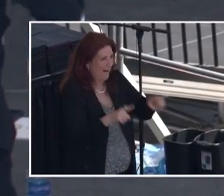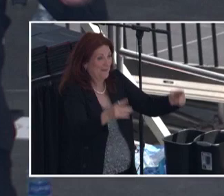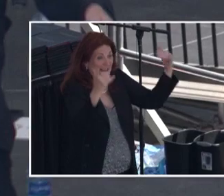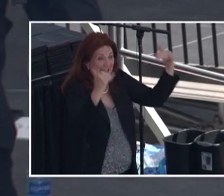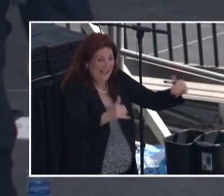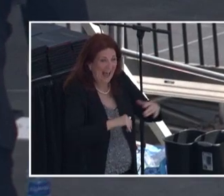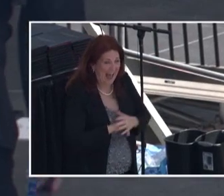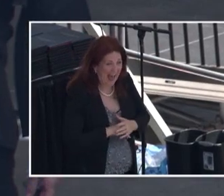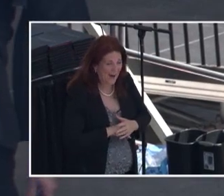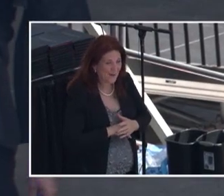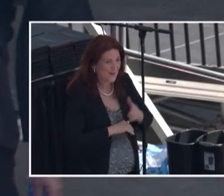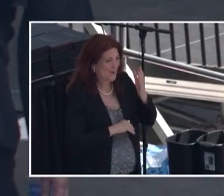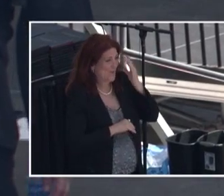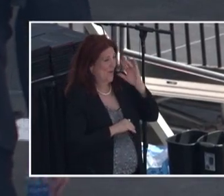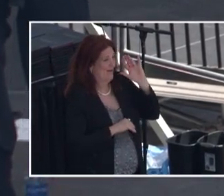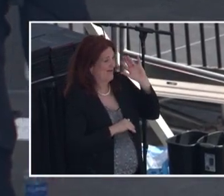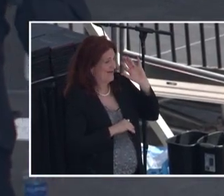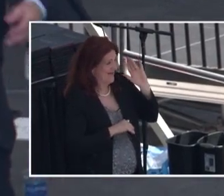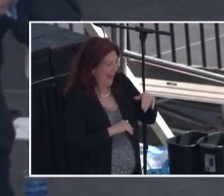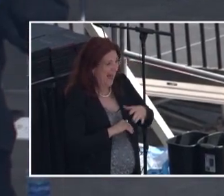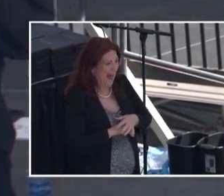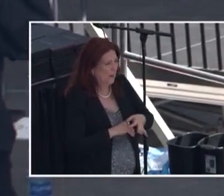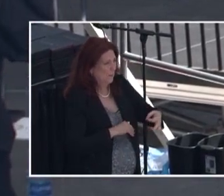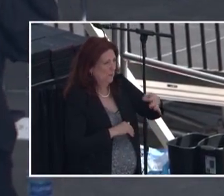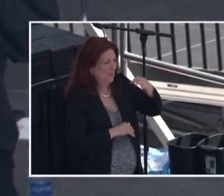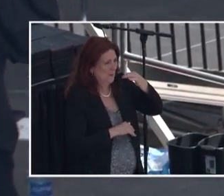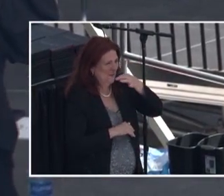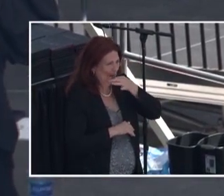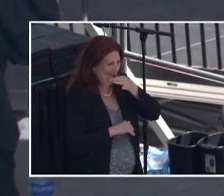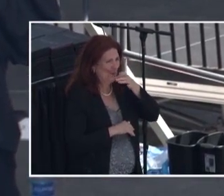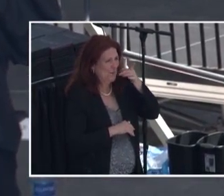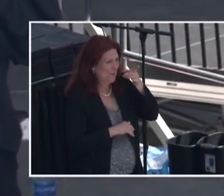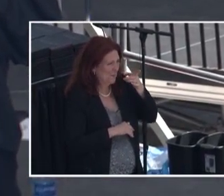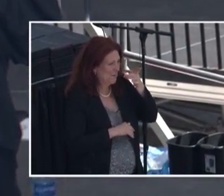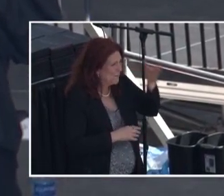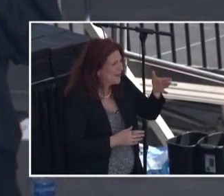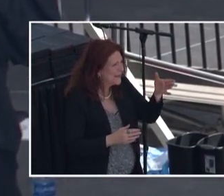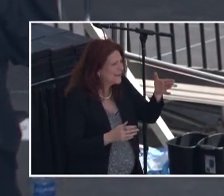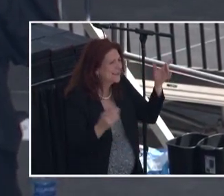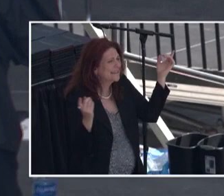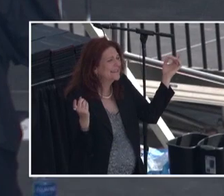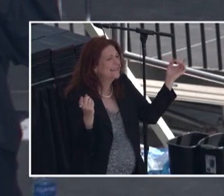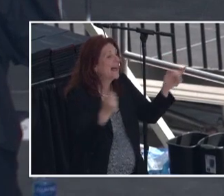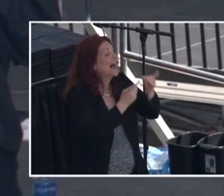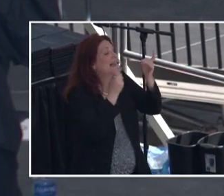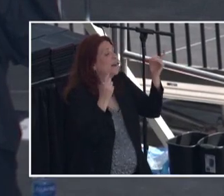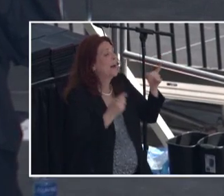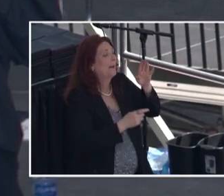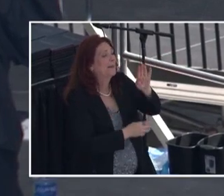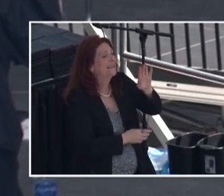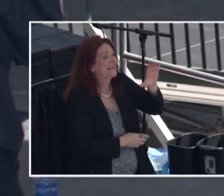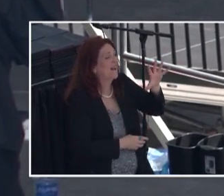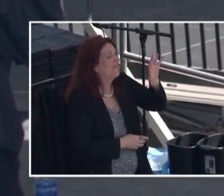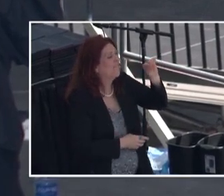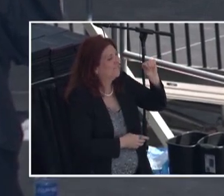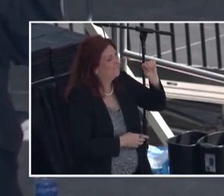months away from beginning to celebrate our 50th anniversary.